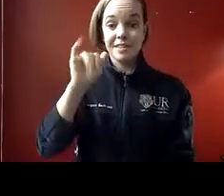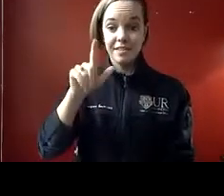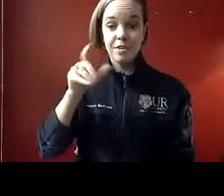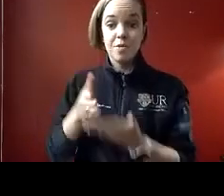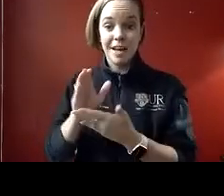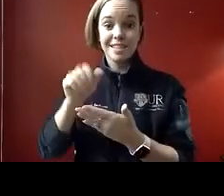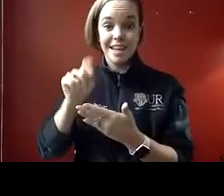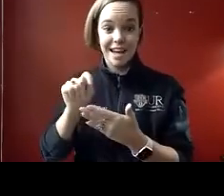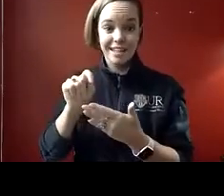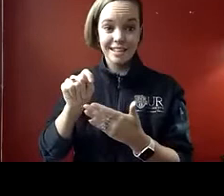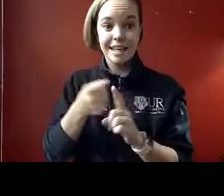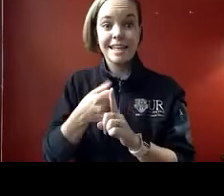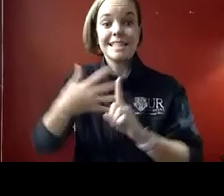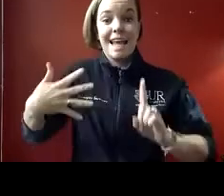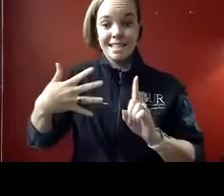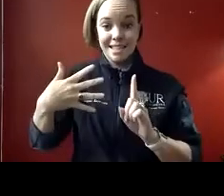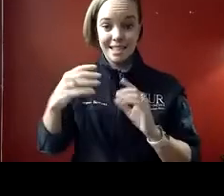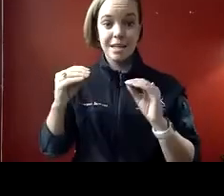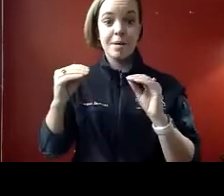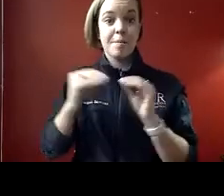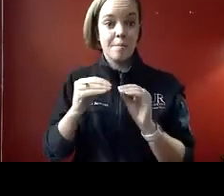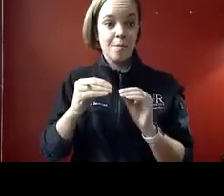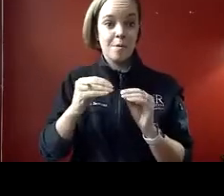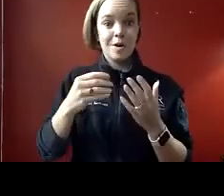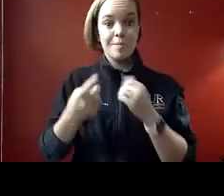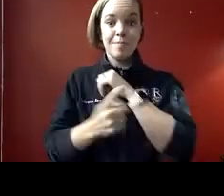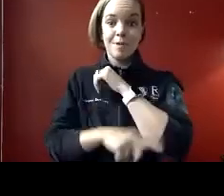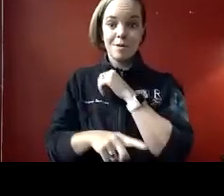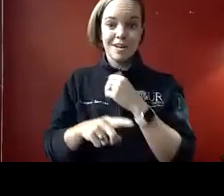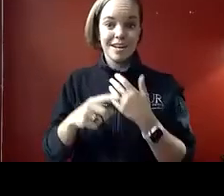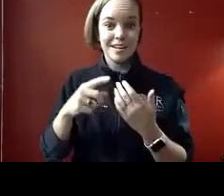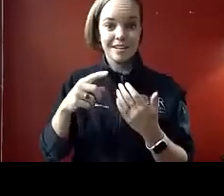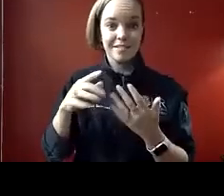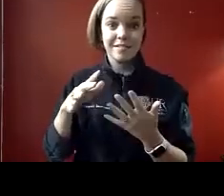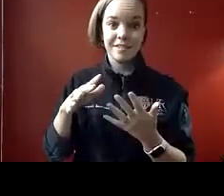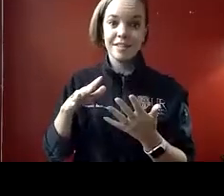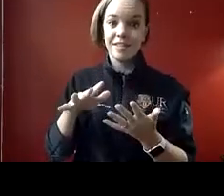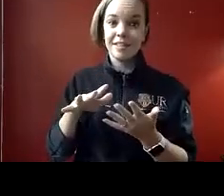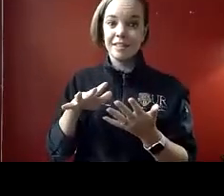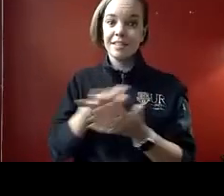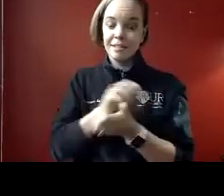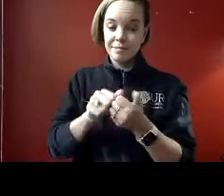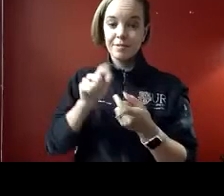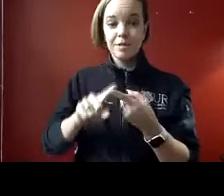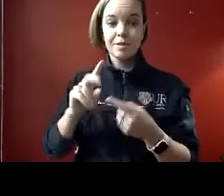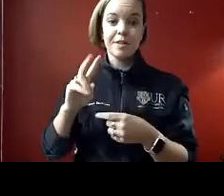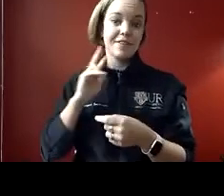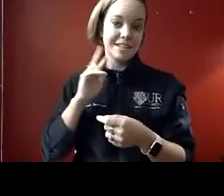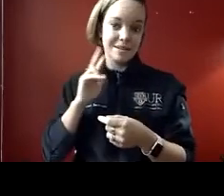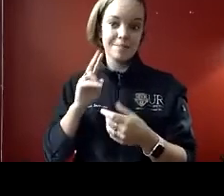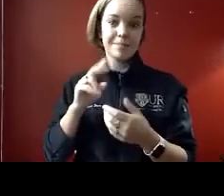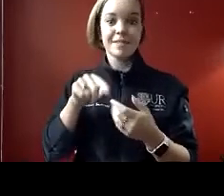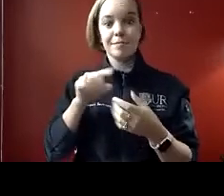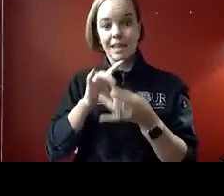and punitive damages to victims of employment discrimination based on sex,